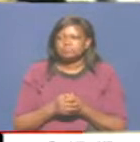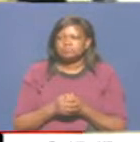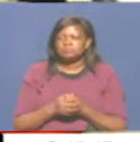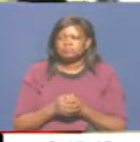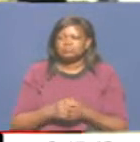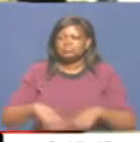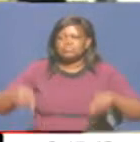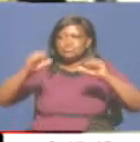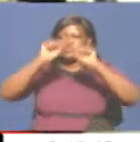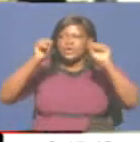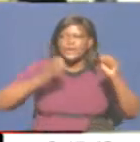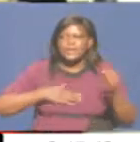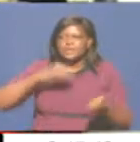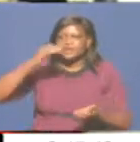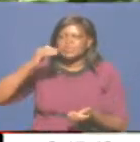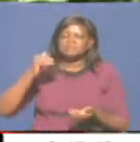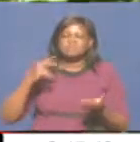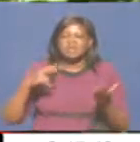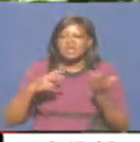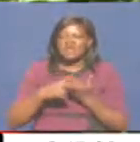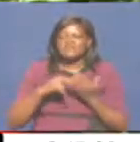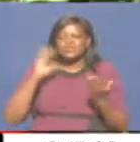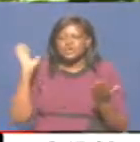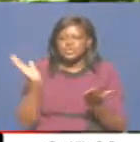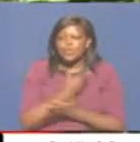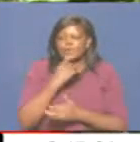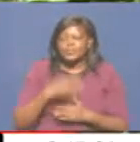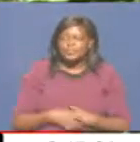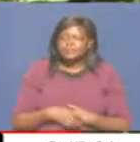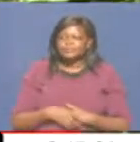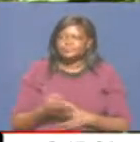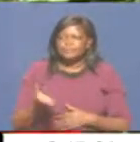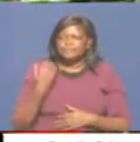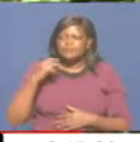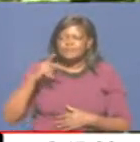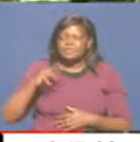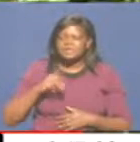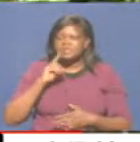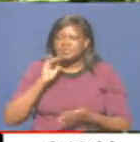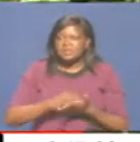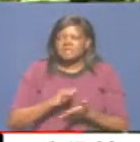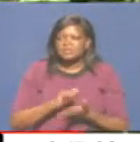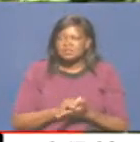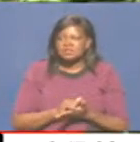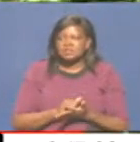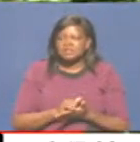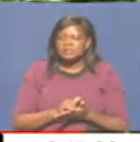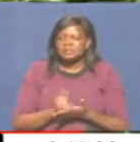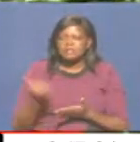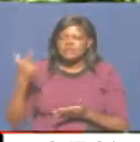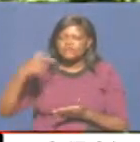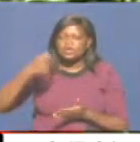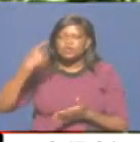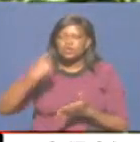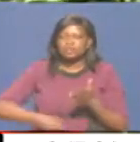tu kupunguza kavyu. Kavyu tu ndo naona inatukalia sana. The former prime minister said that the fuel pricings were going to